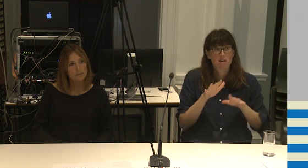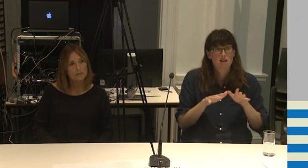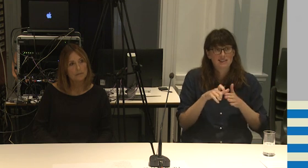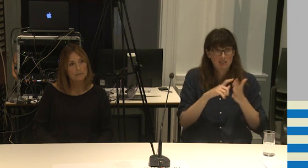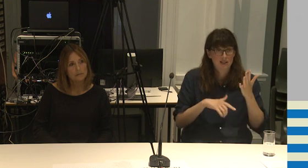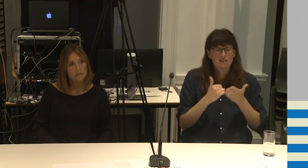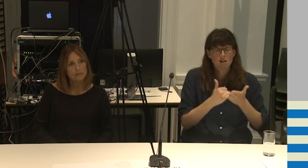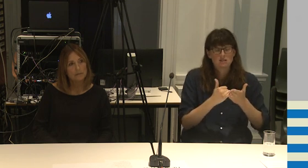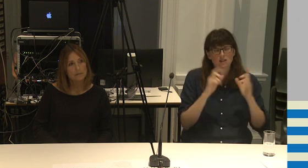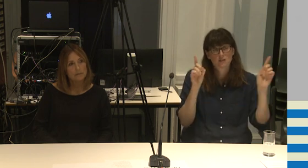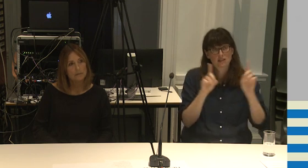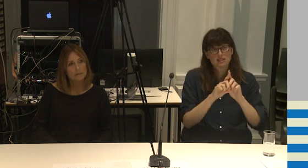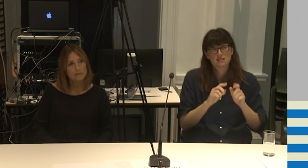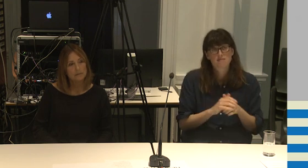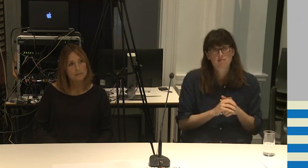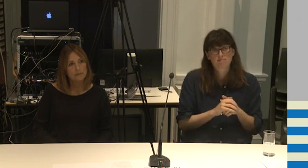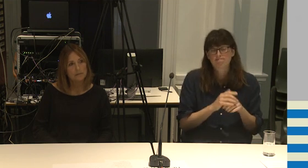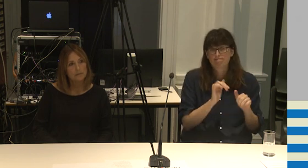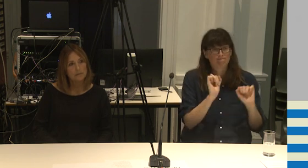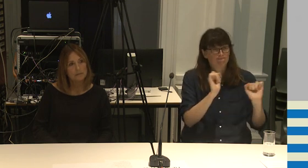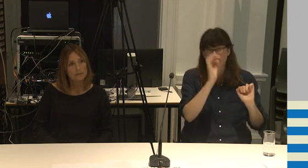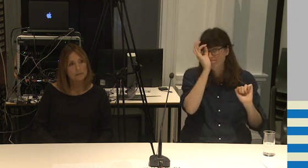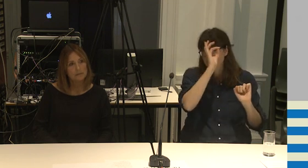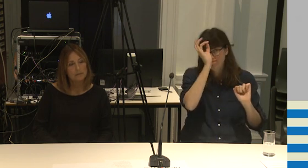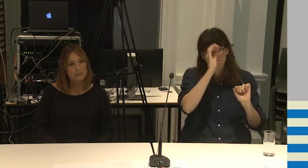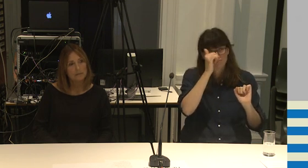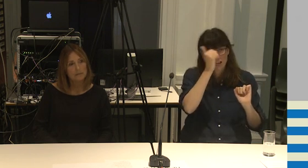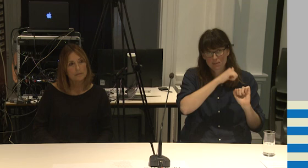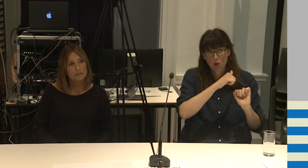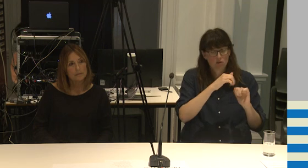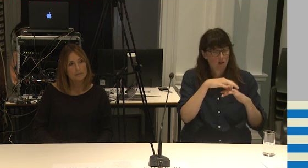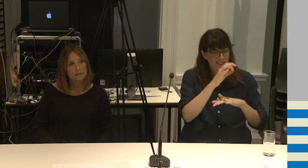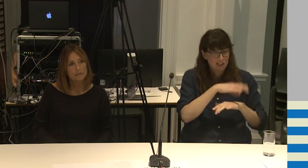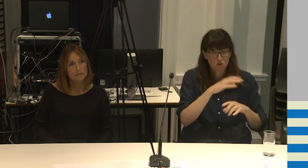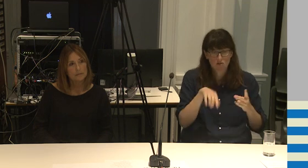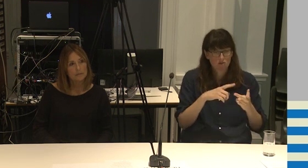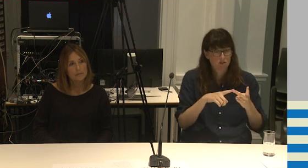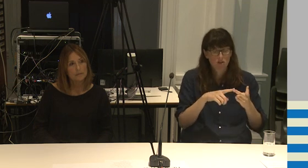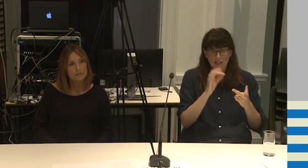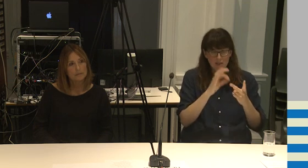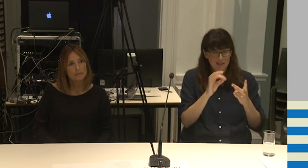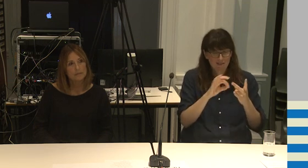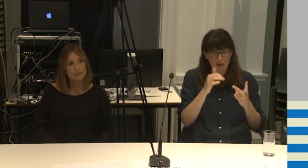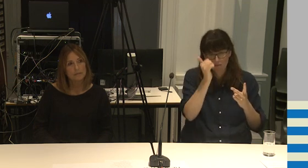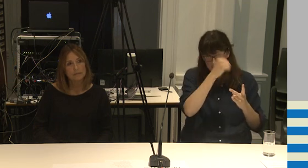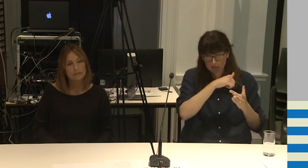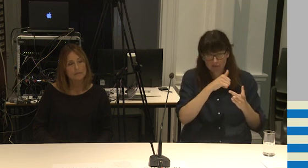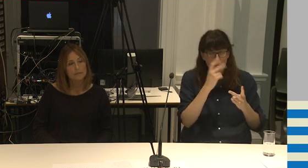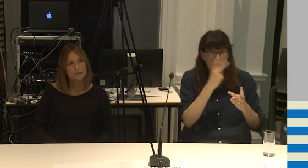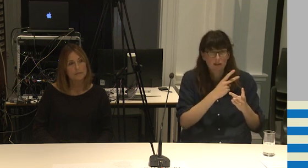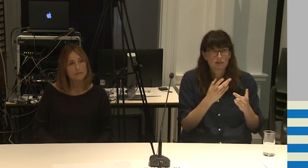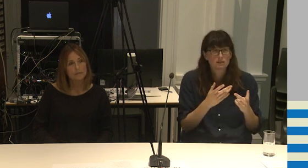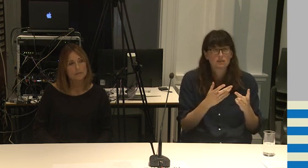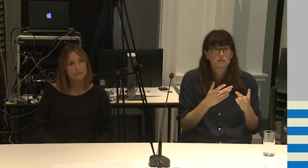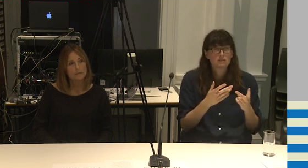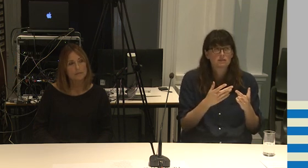the Disability Advisor at University. They have no expertise on architecture. They had no specific expertise on blindness. So it